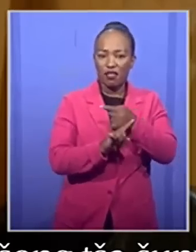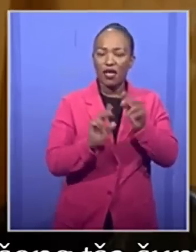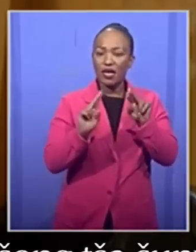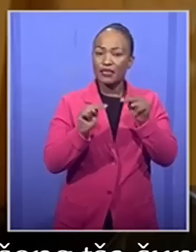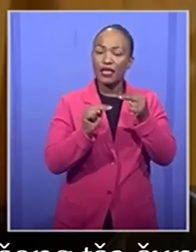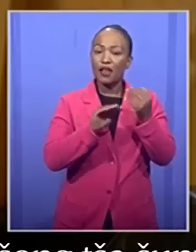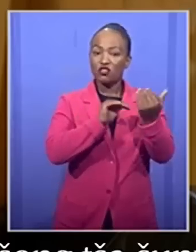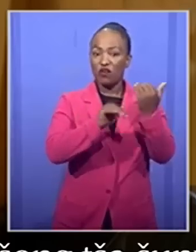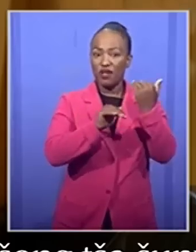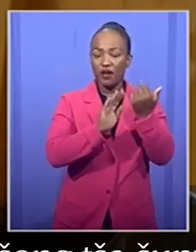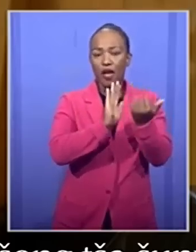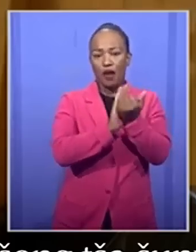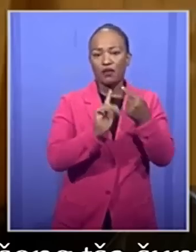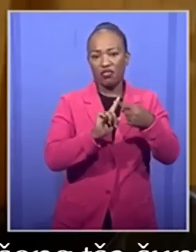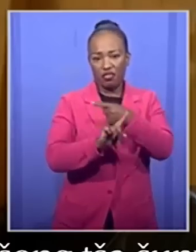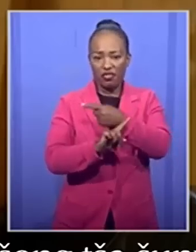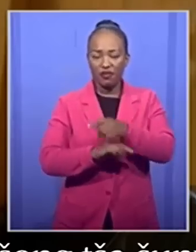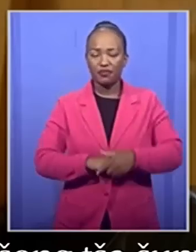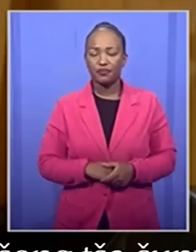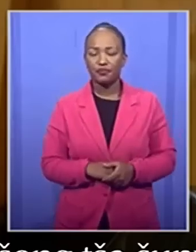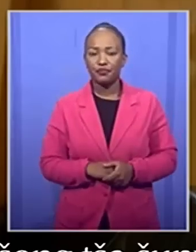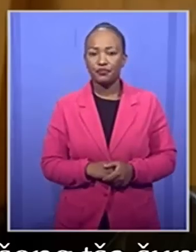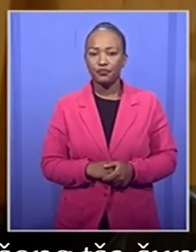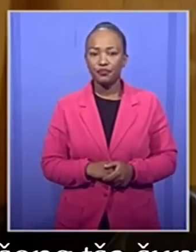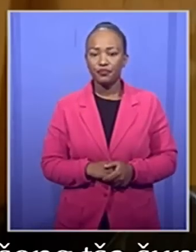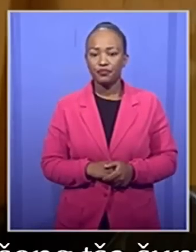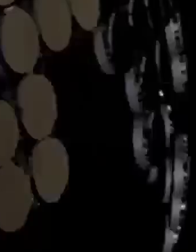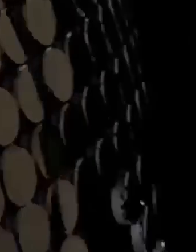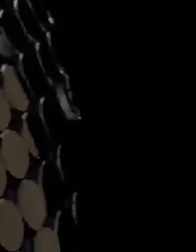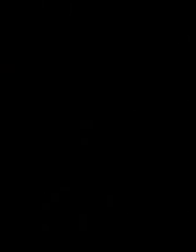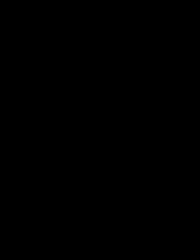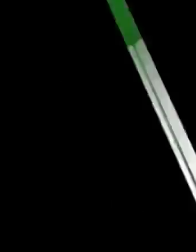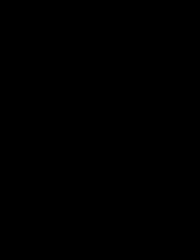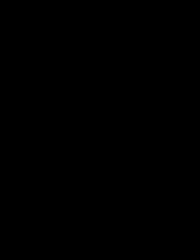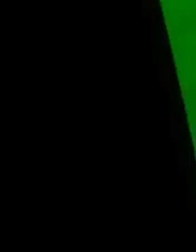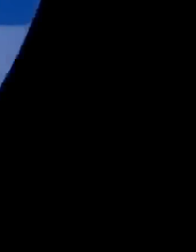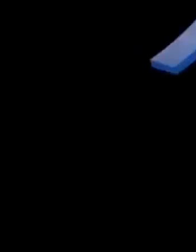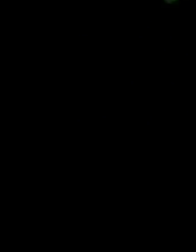Act. Ke Mahlatse Phalading, ditabeng tša SABC Lephalale.